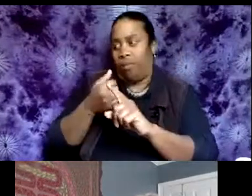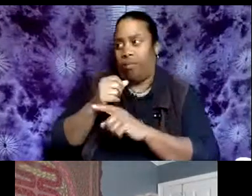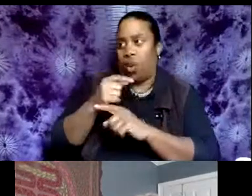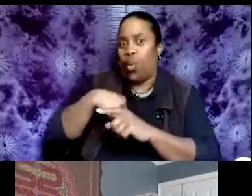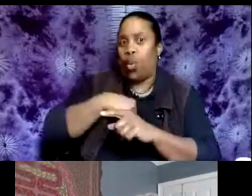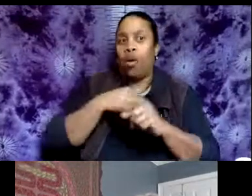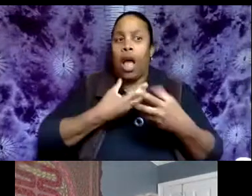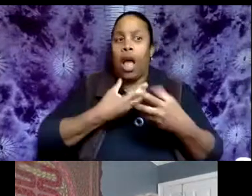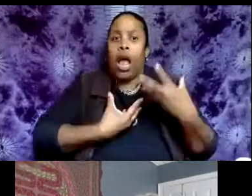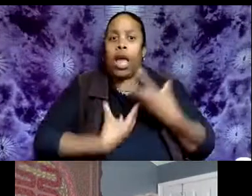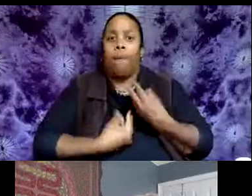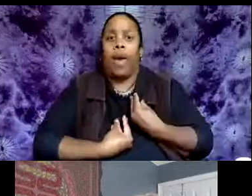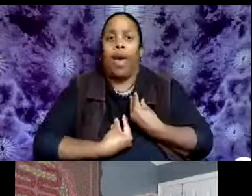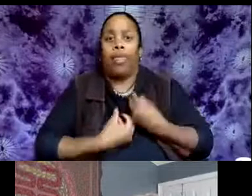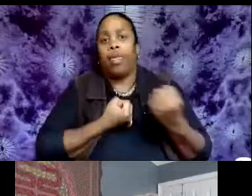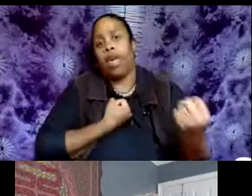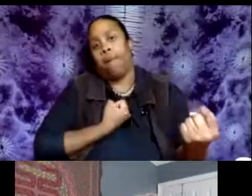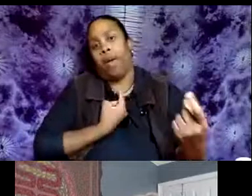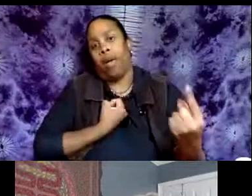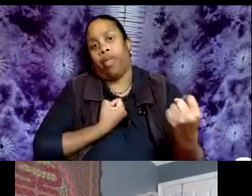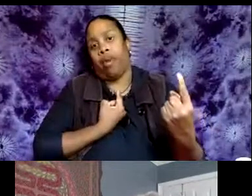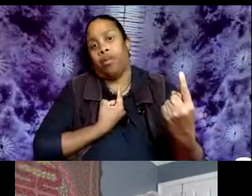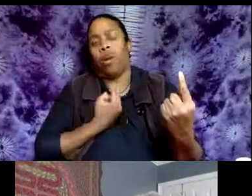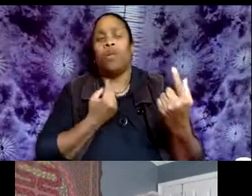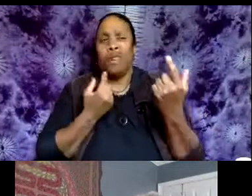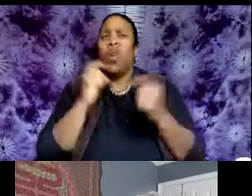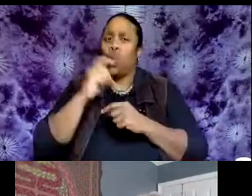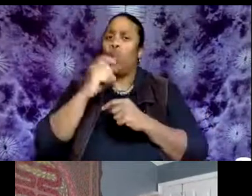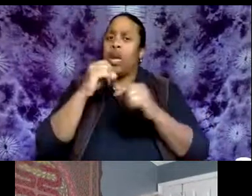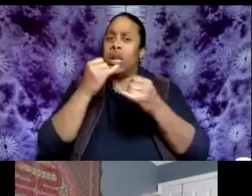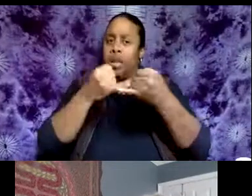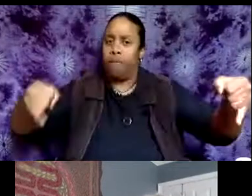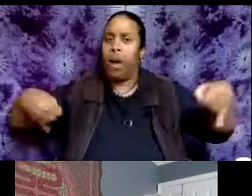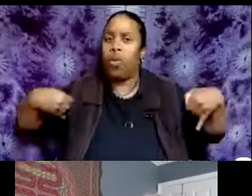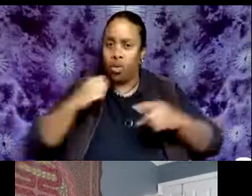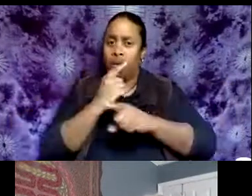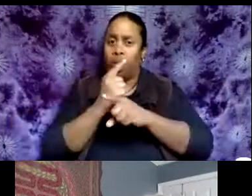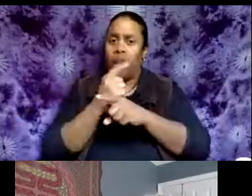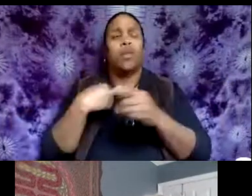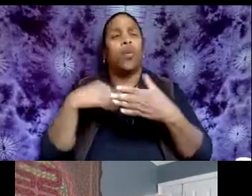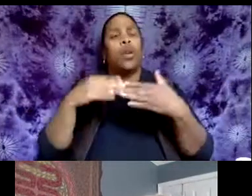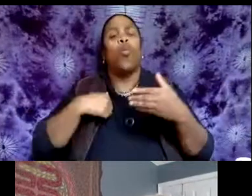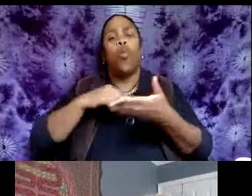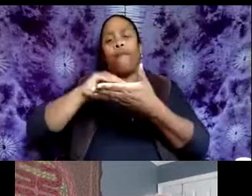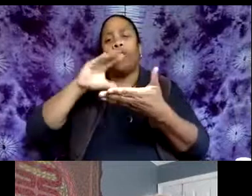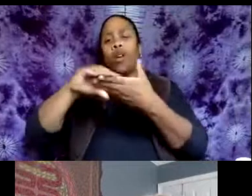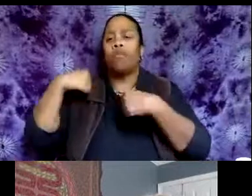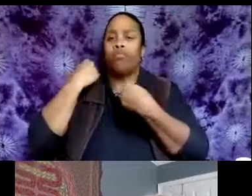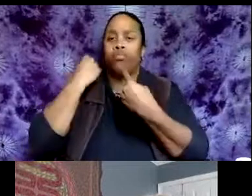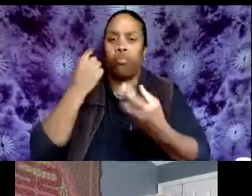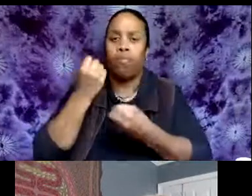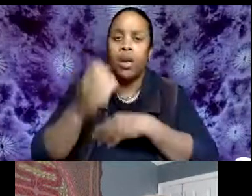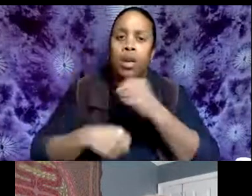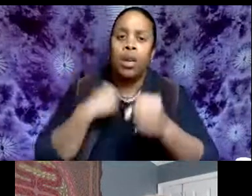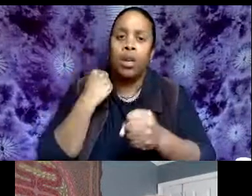people actually don't need that. They need boundaries. So this is what I've learned over the years in